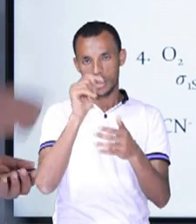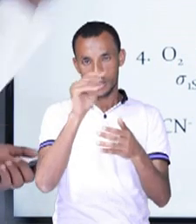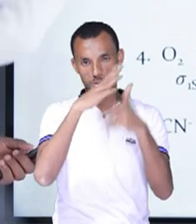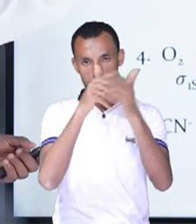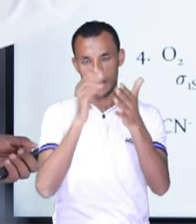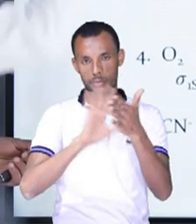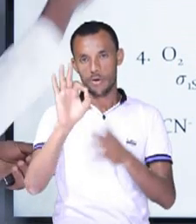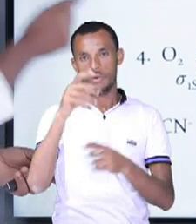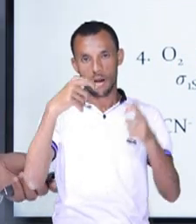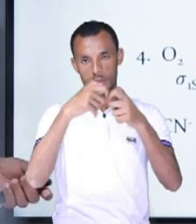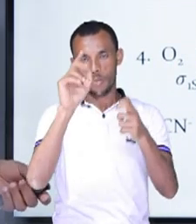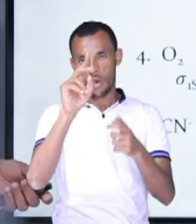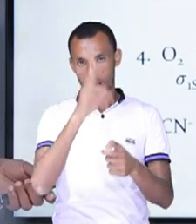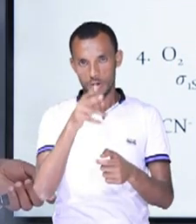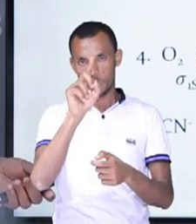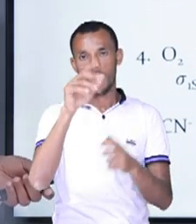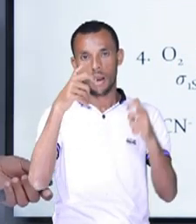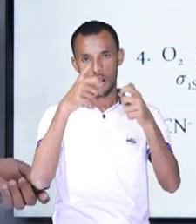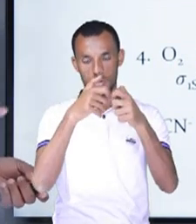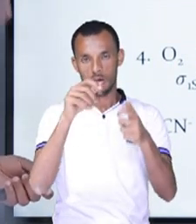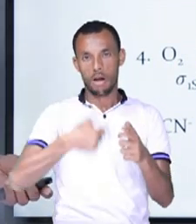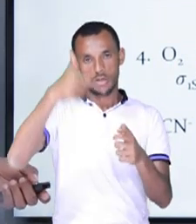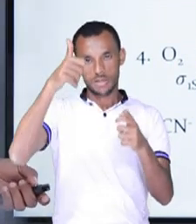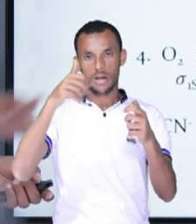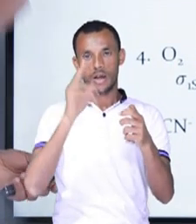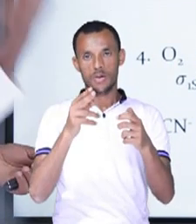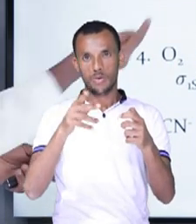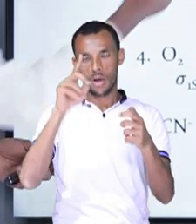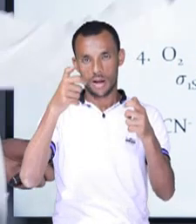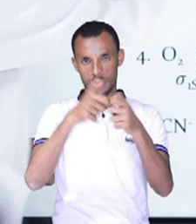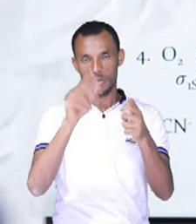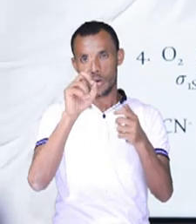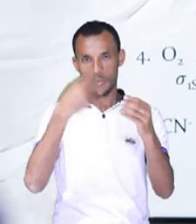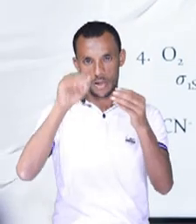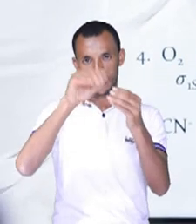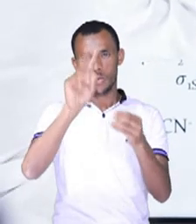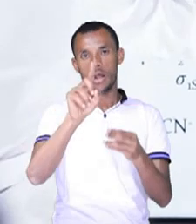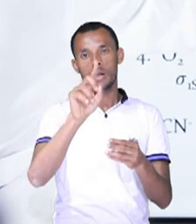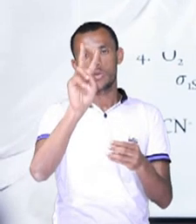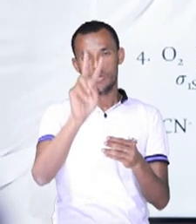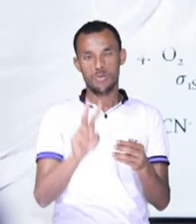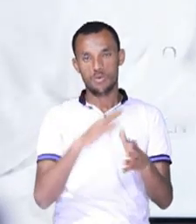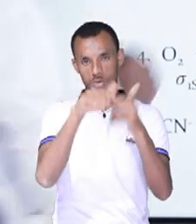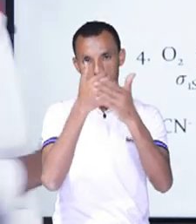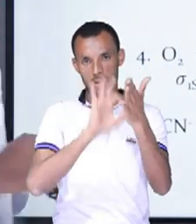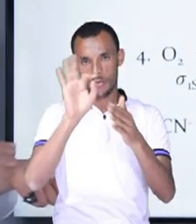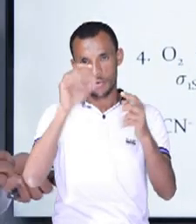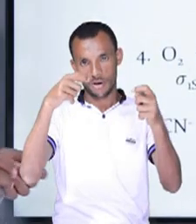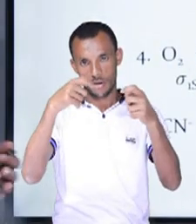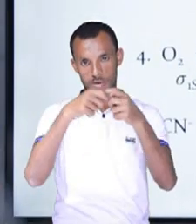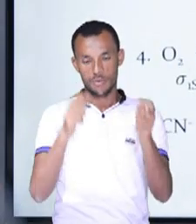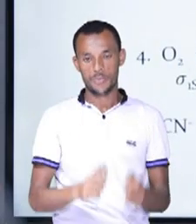of electron? One hydrogen, one electron, another hydrogen, one electron, 1 plus 1, 2. 2 is total number of electron.